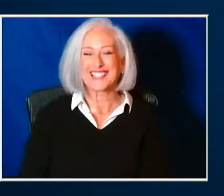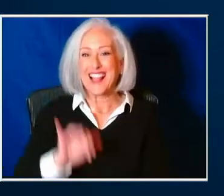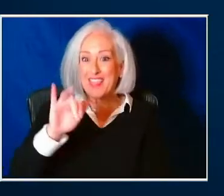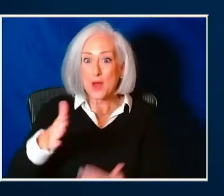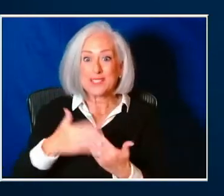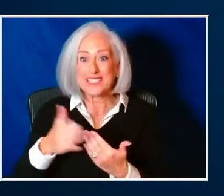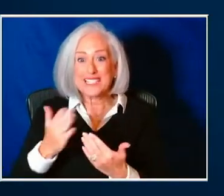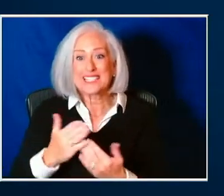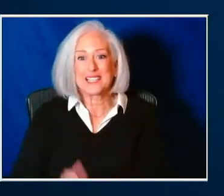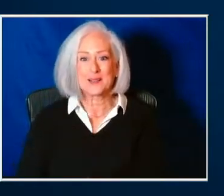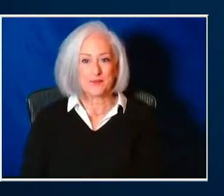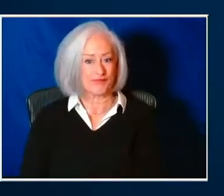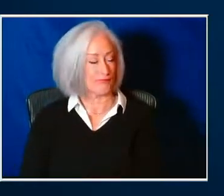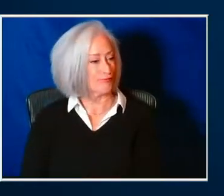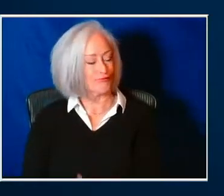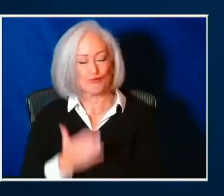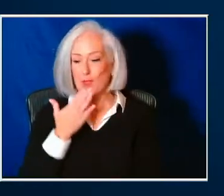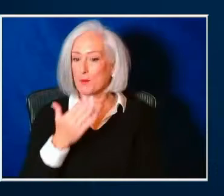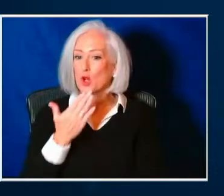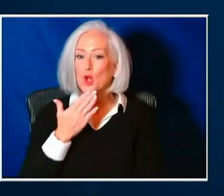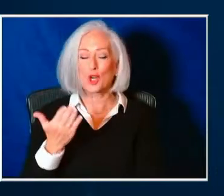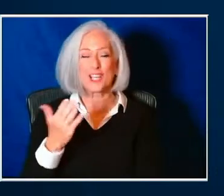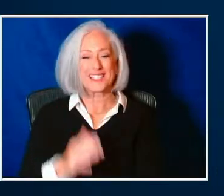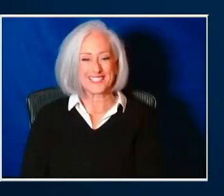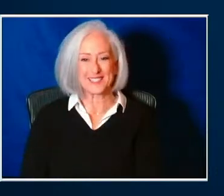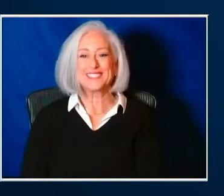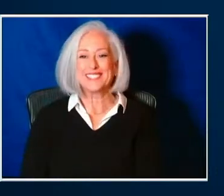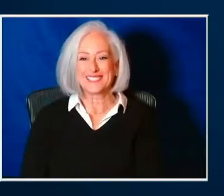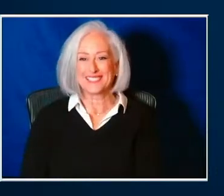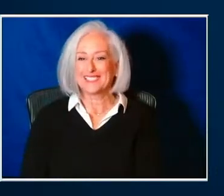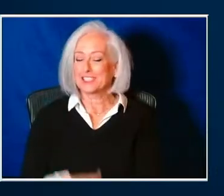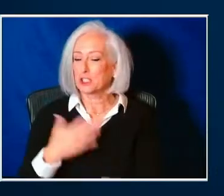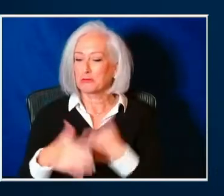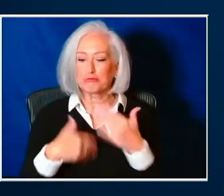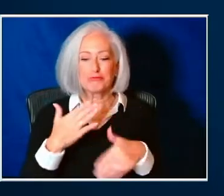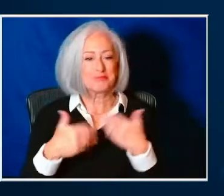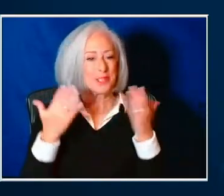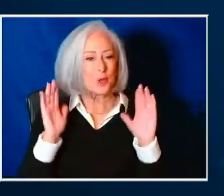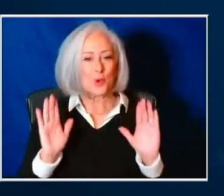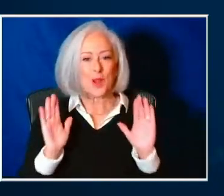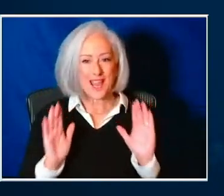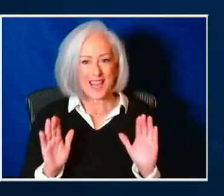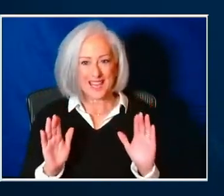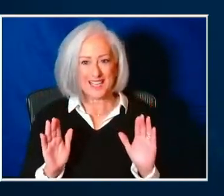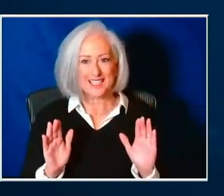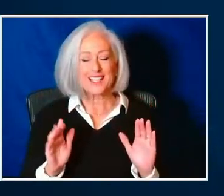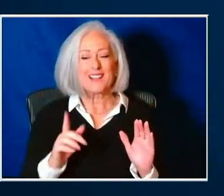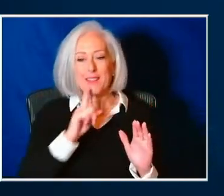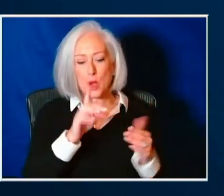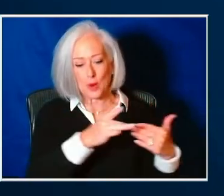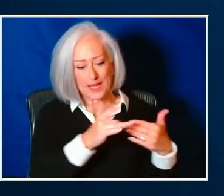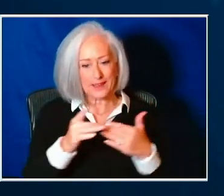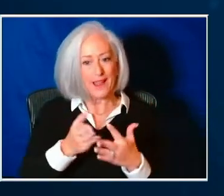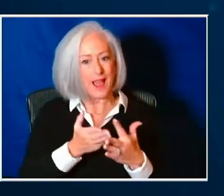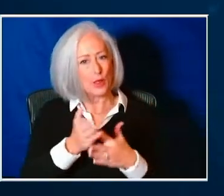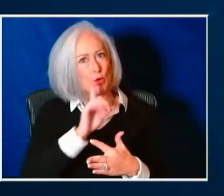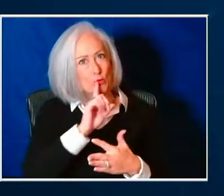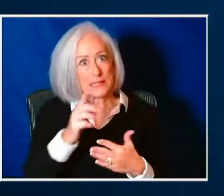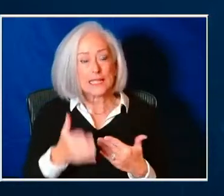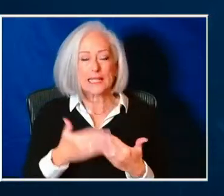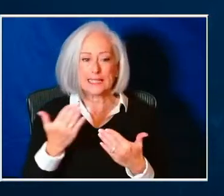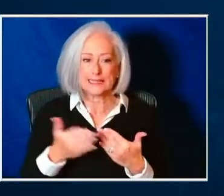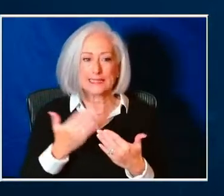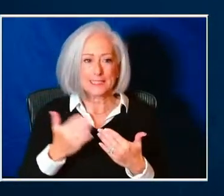Hi, good. Good. It went great. Okay. They well, really walk you through it. It's really easy. Okay. So